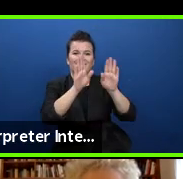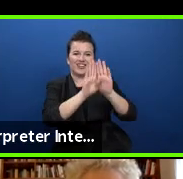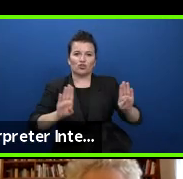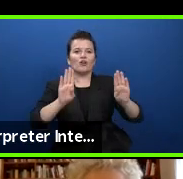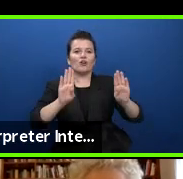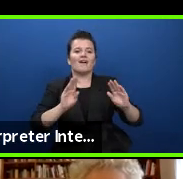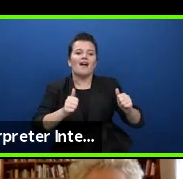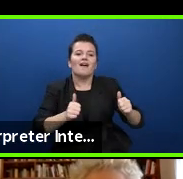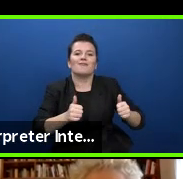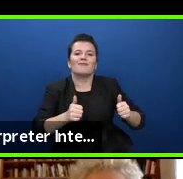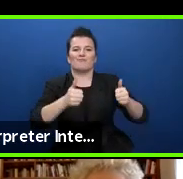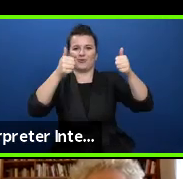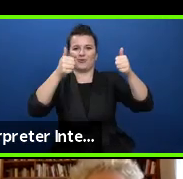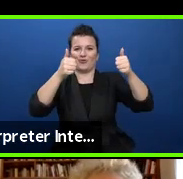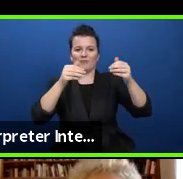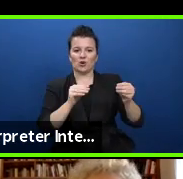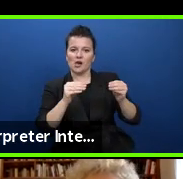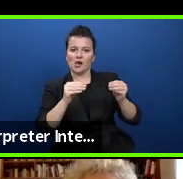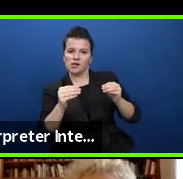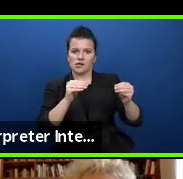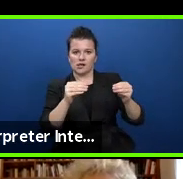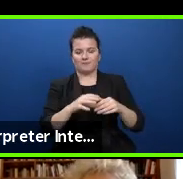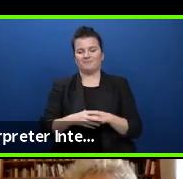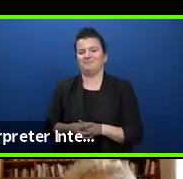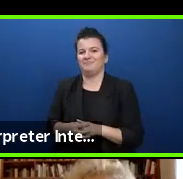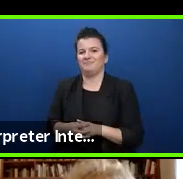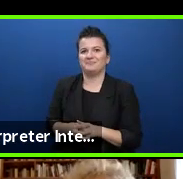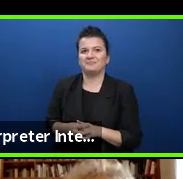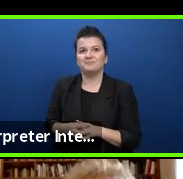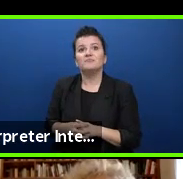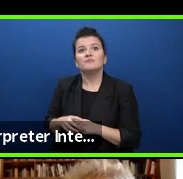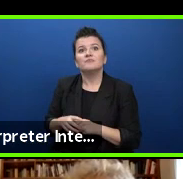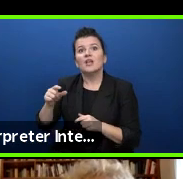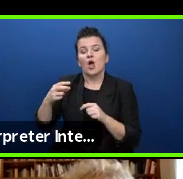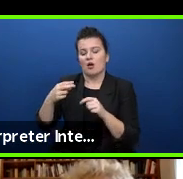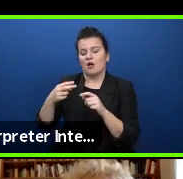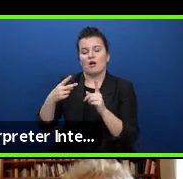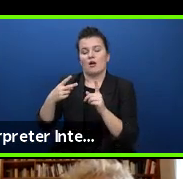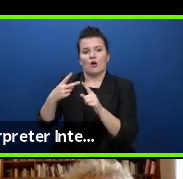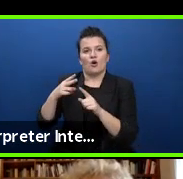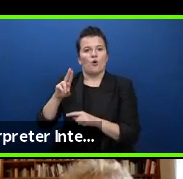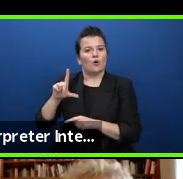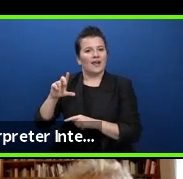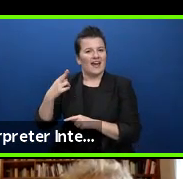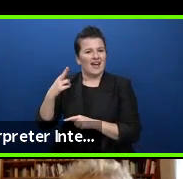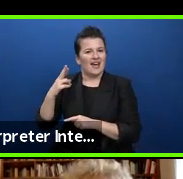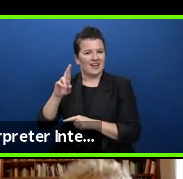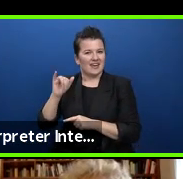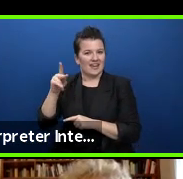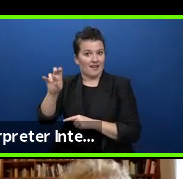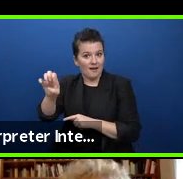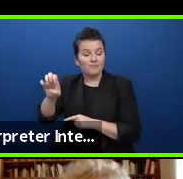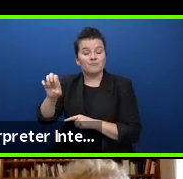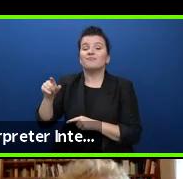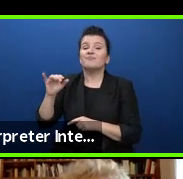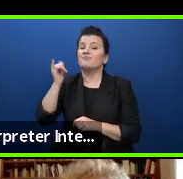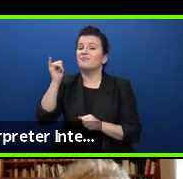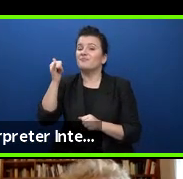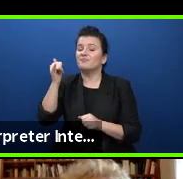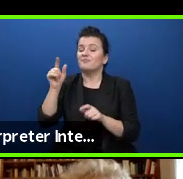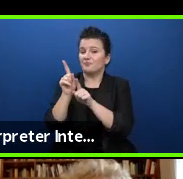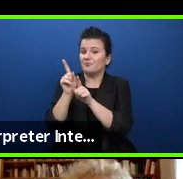Ulrike, you wanted to respond? Yes, I just want to add that this is now the time, I guess, I mean,